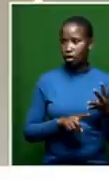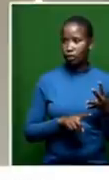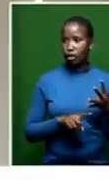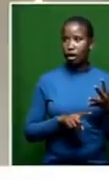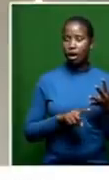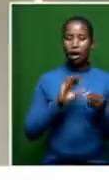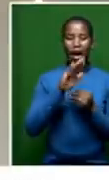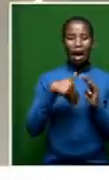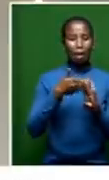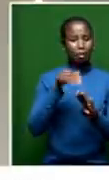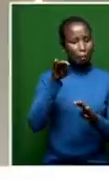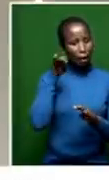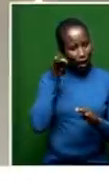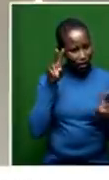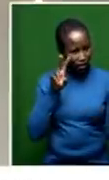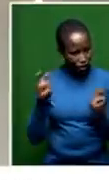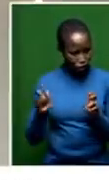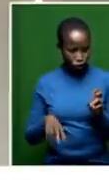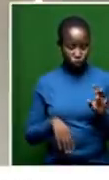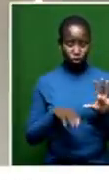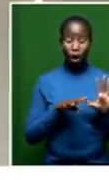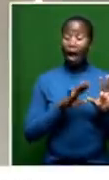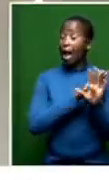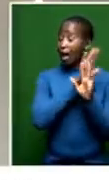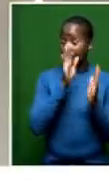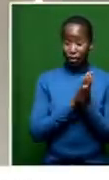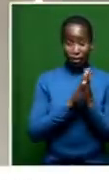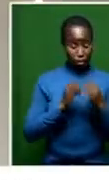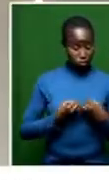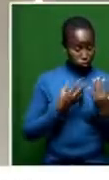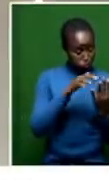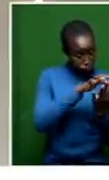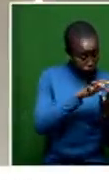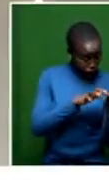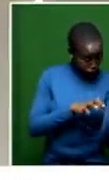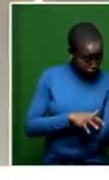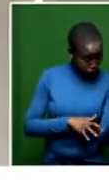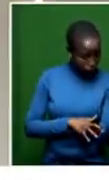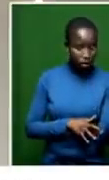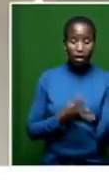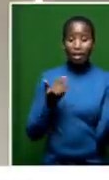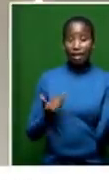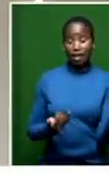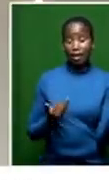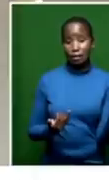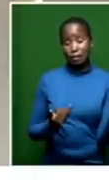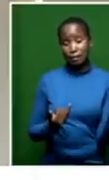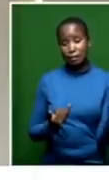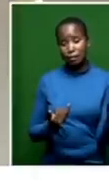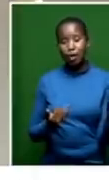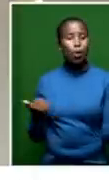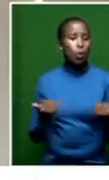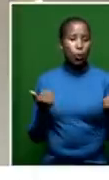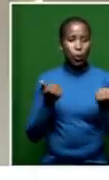Absa Bank issues, everything that is in the motion by now has already